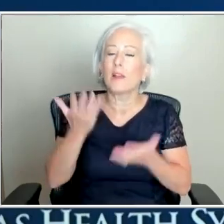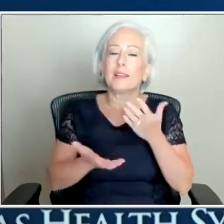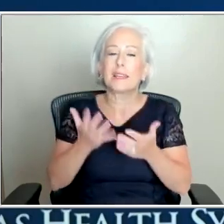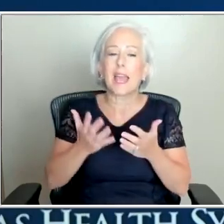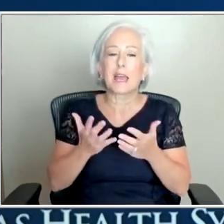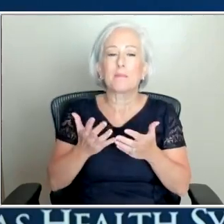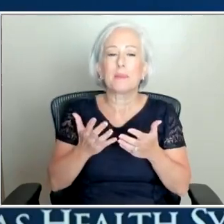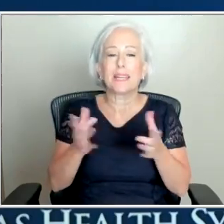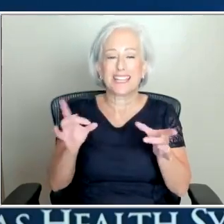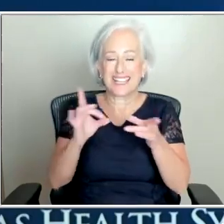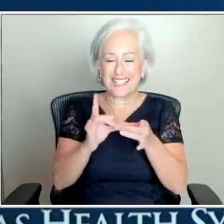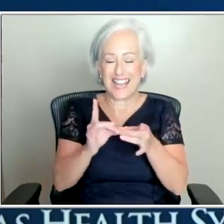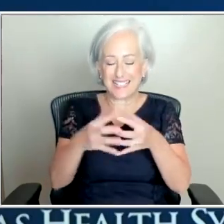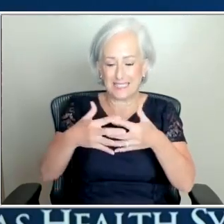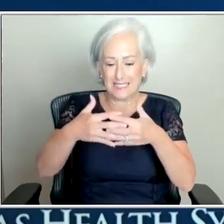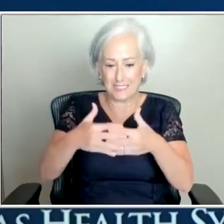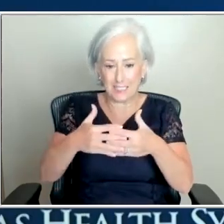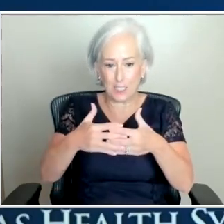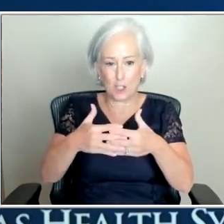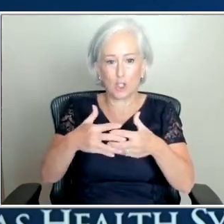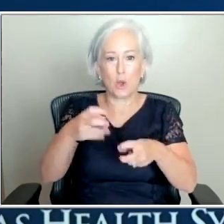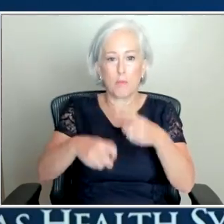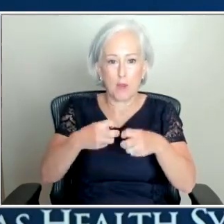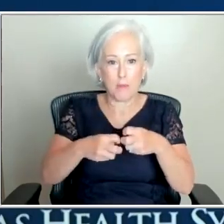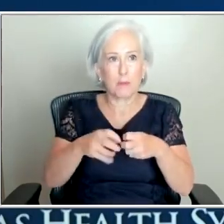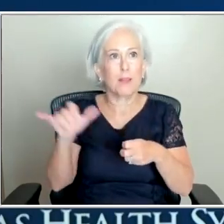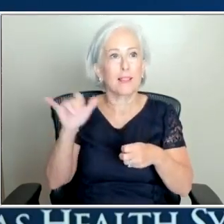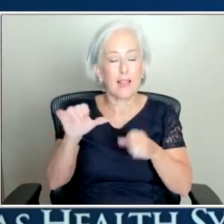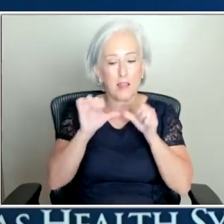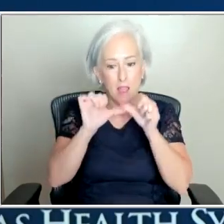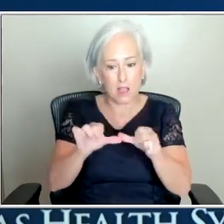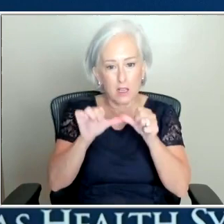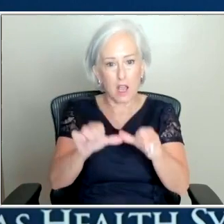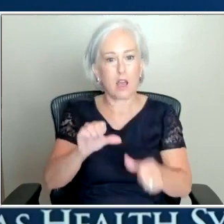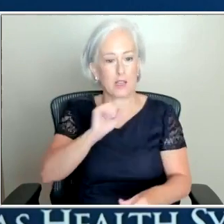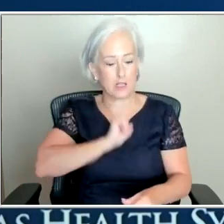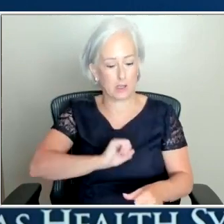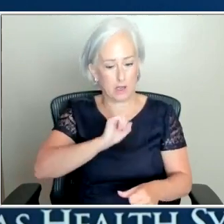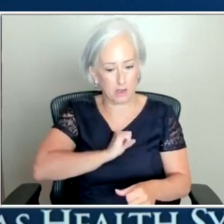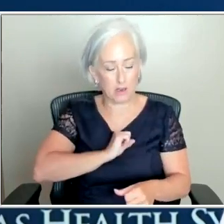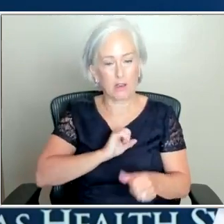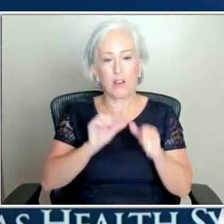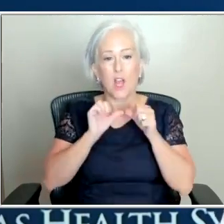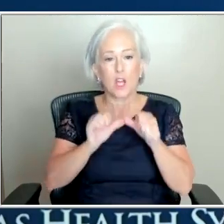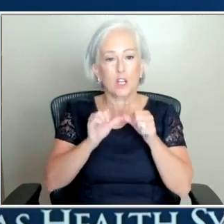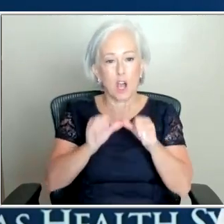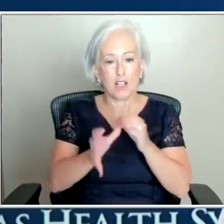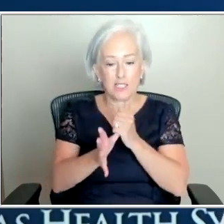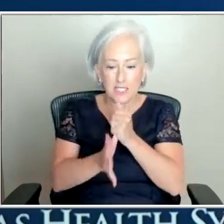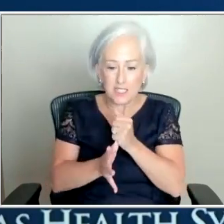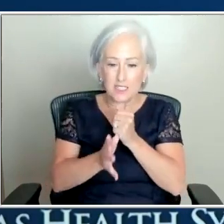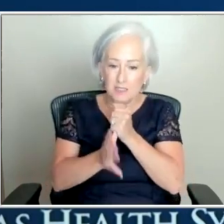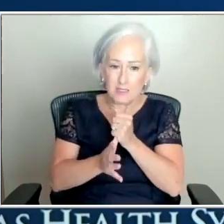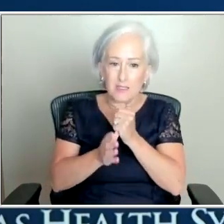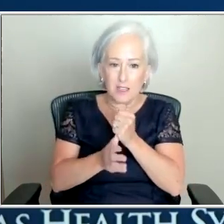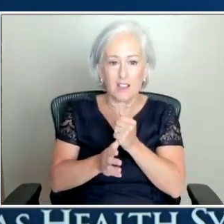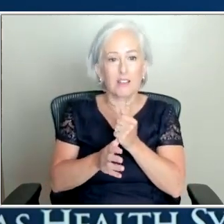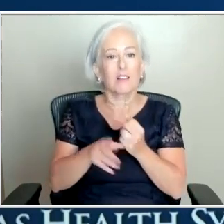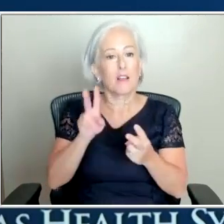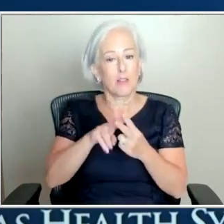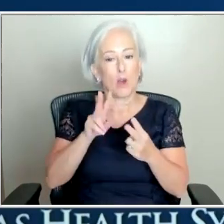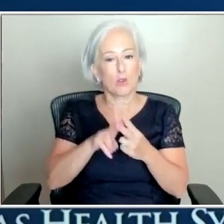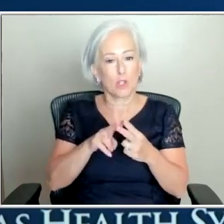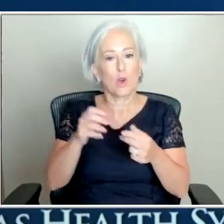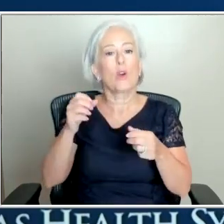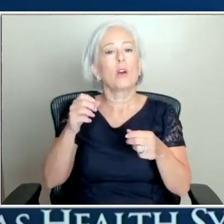and they're chronically coughing, so chronic coughing, constipation, and the chronic straining can put a lot of stretch on that